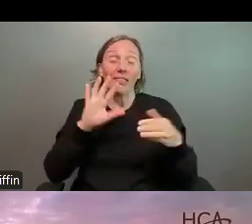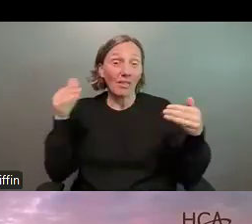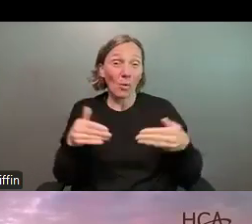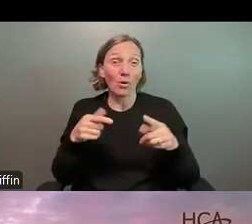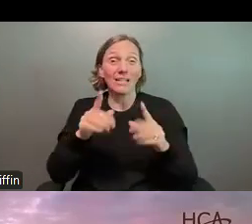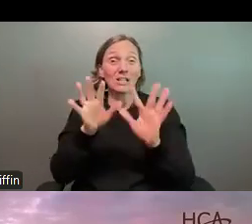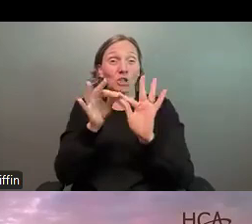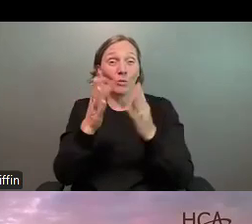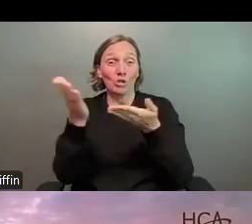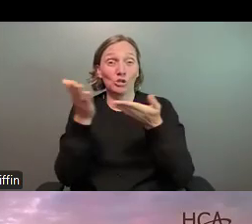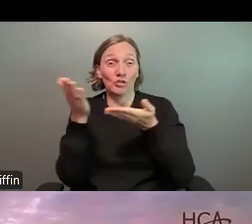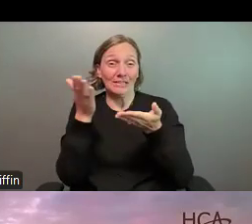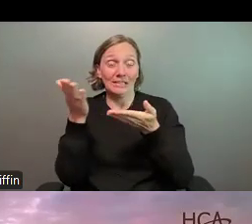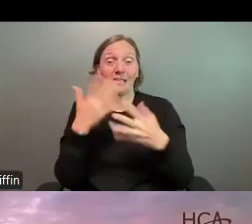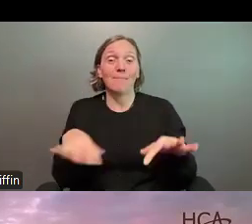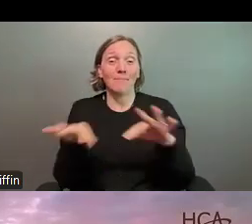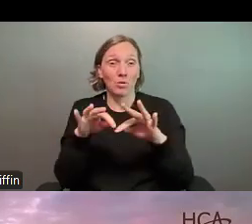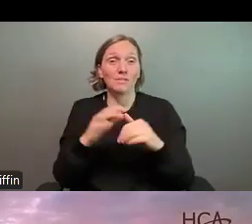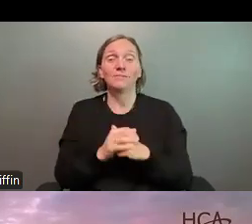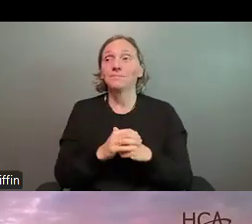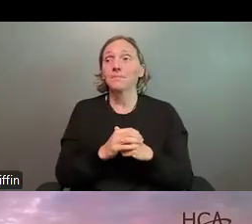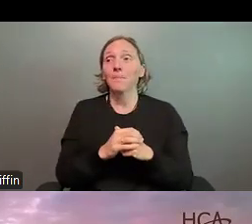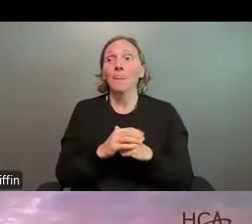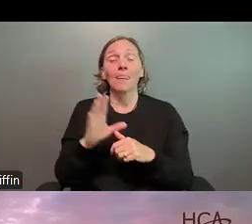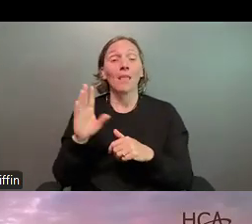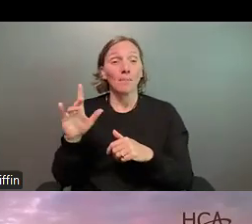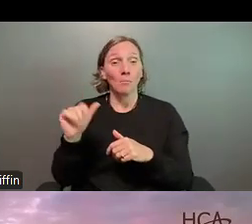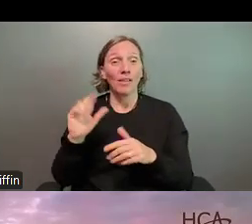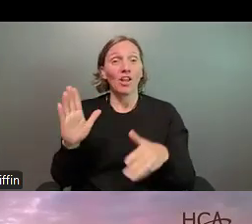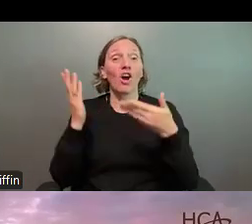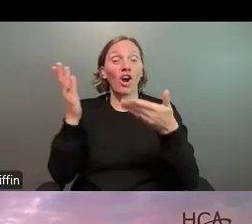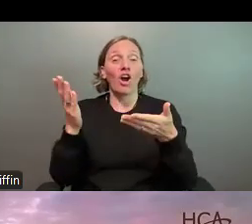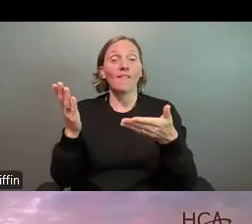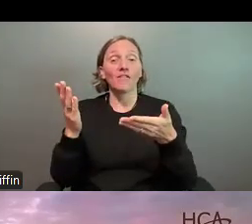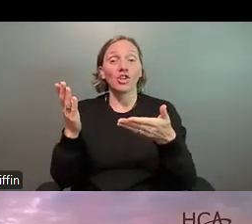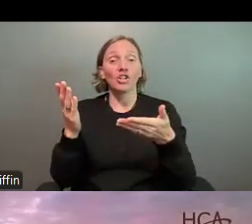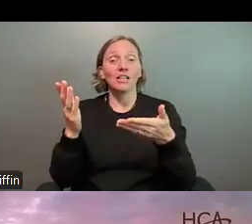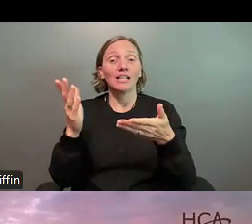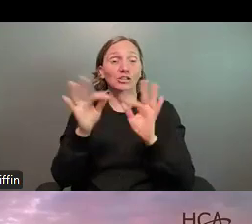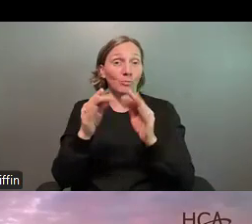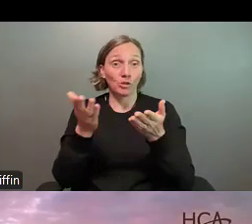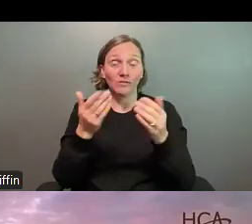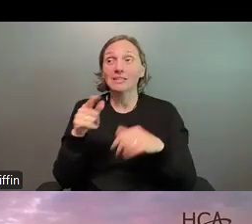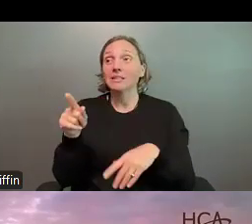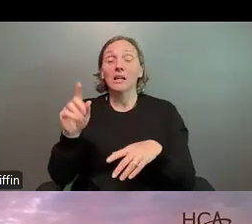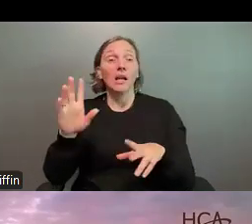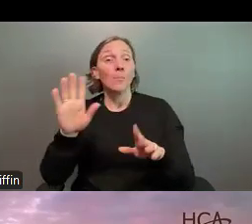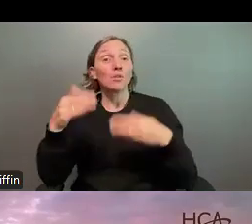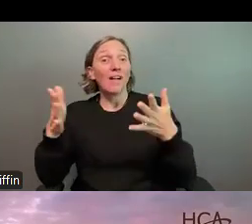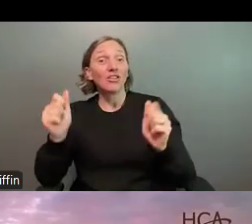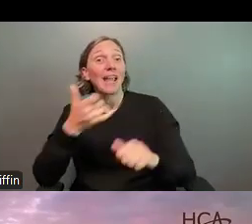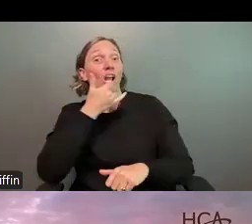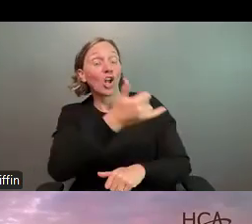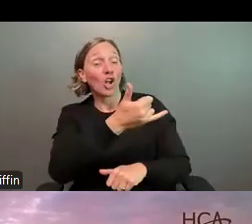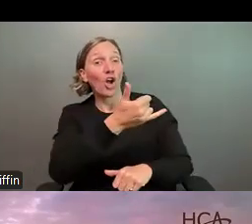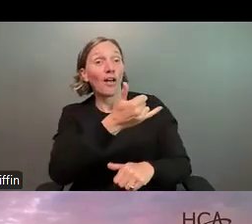interpreter services, Molina offers interpretive services. Providers are able to call in and arrange services for